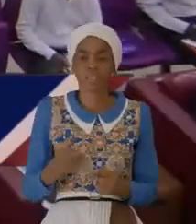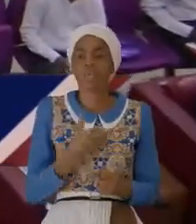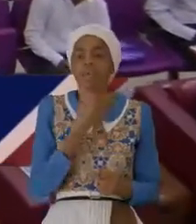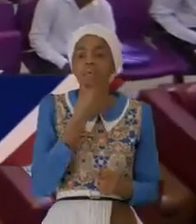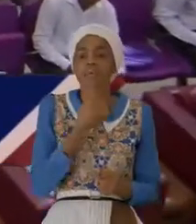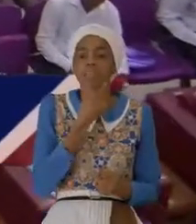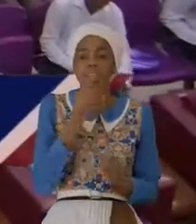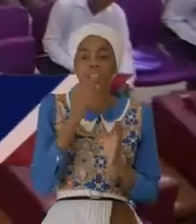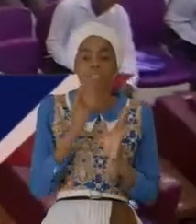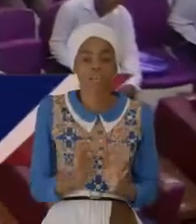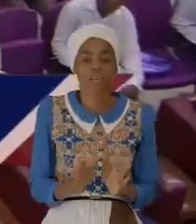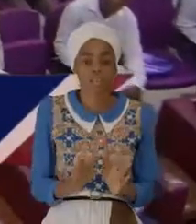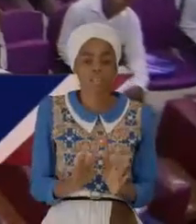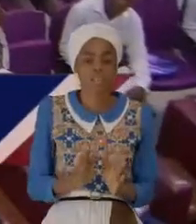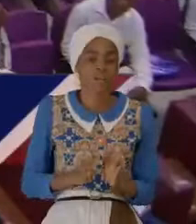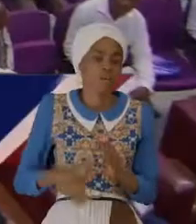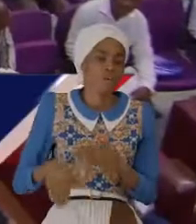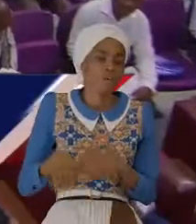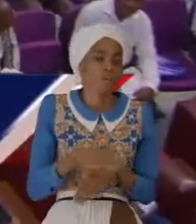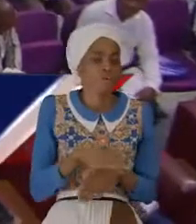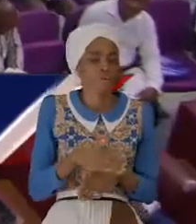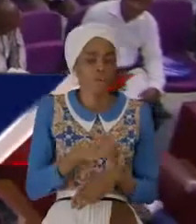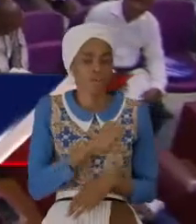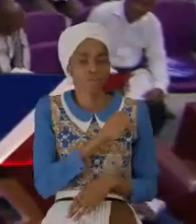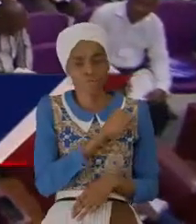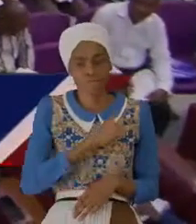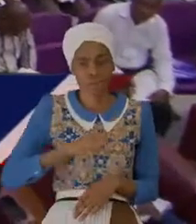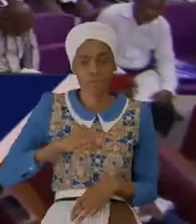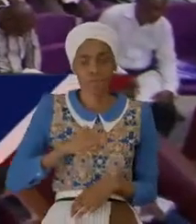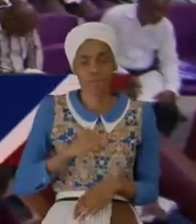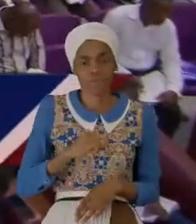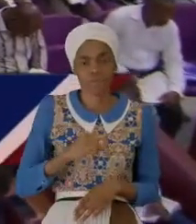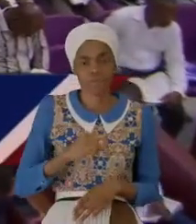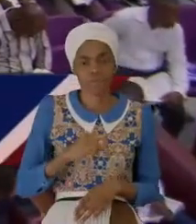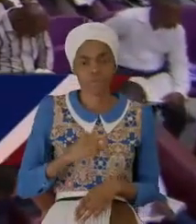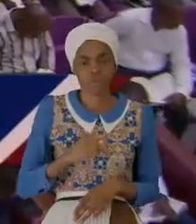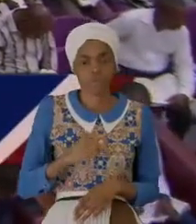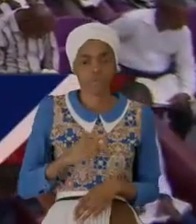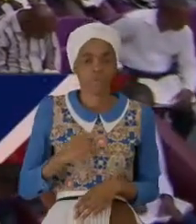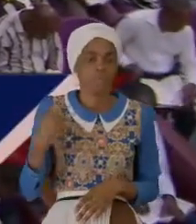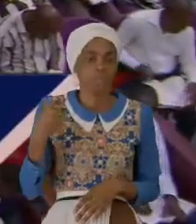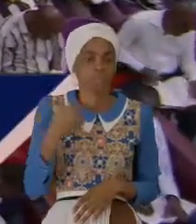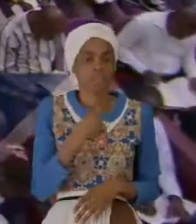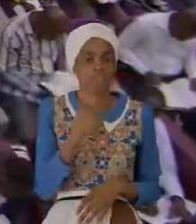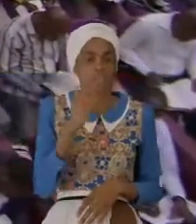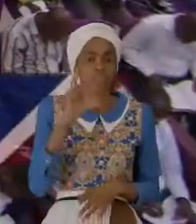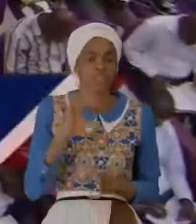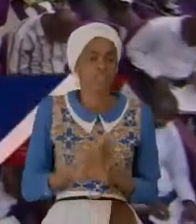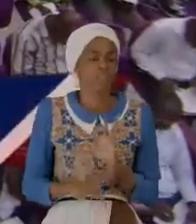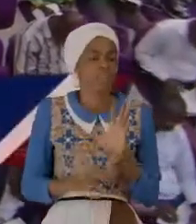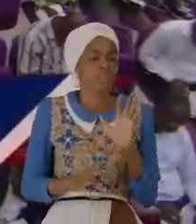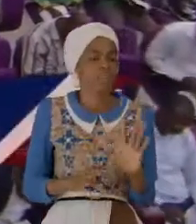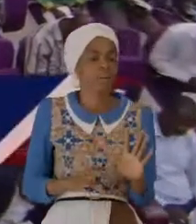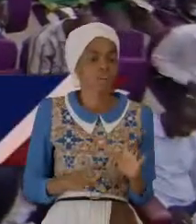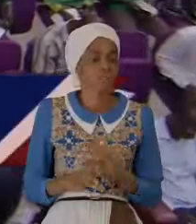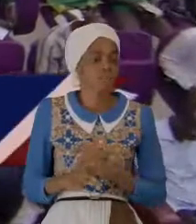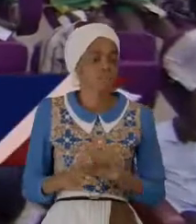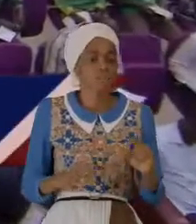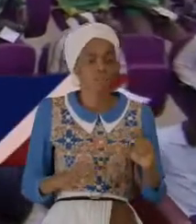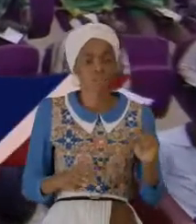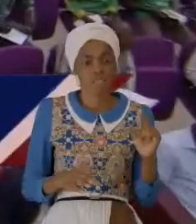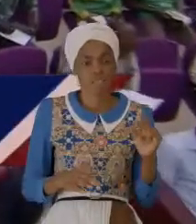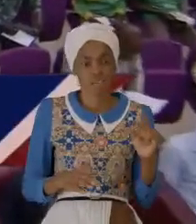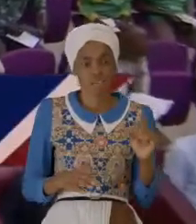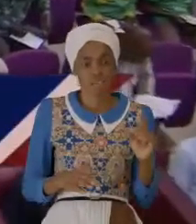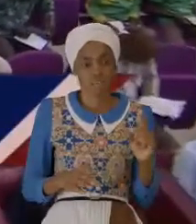Pretenders over circumcision in Galatians chapter 5 verse 11